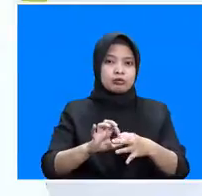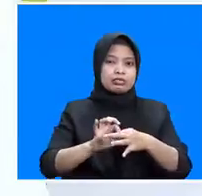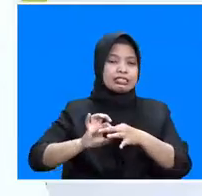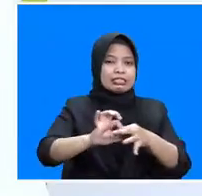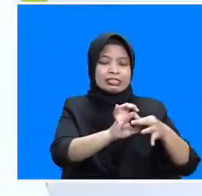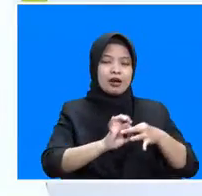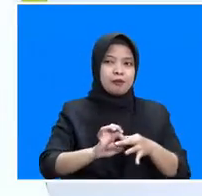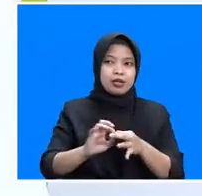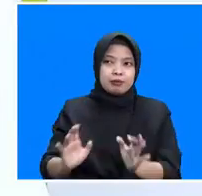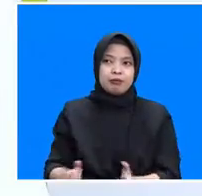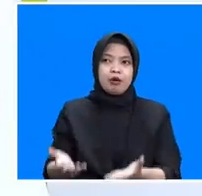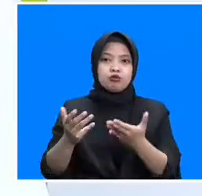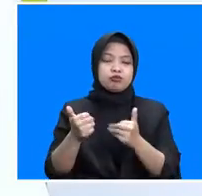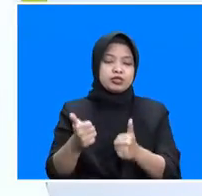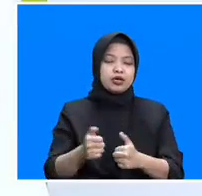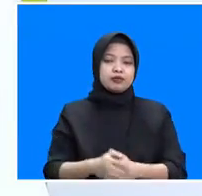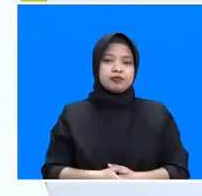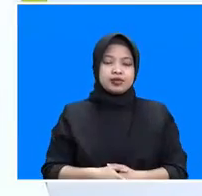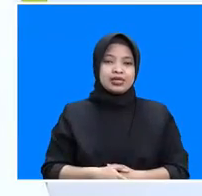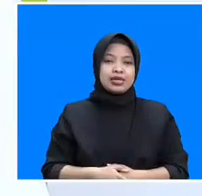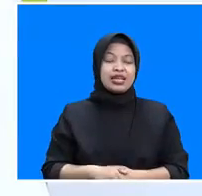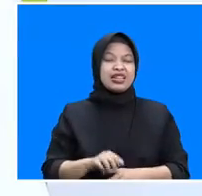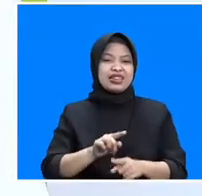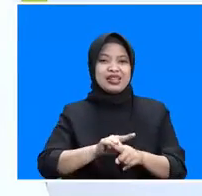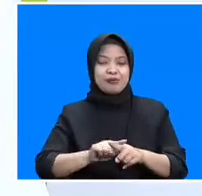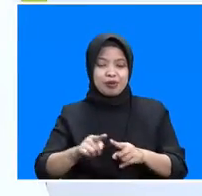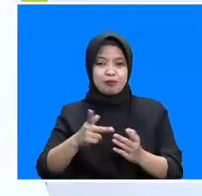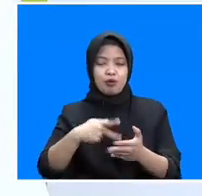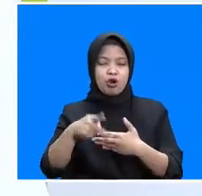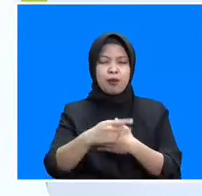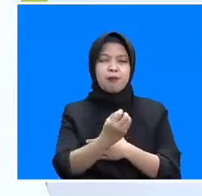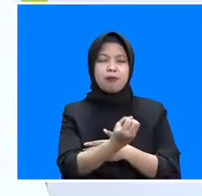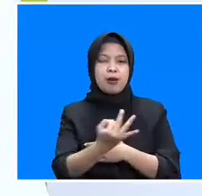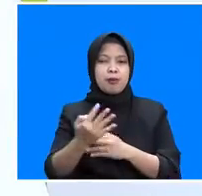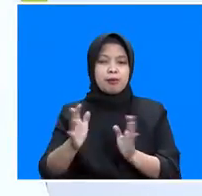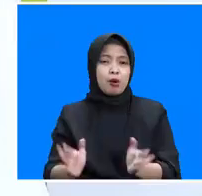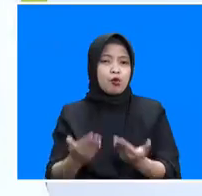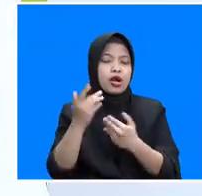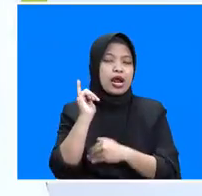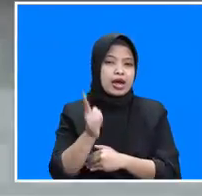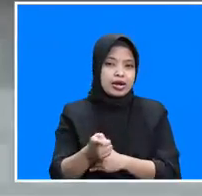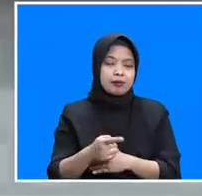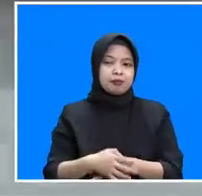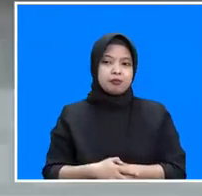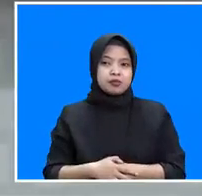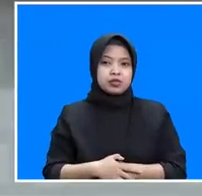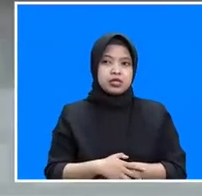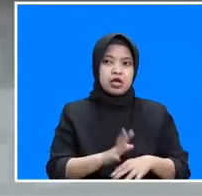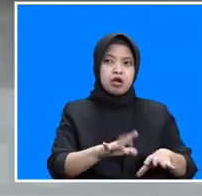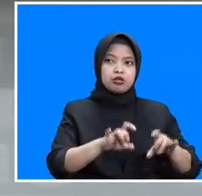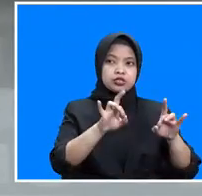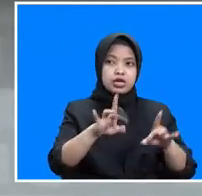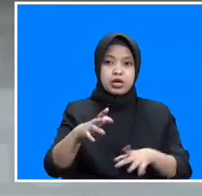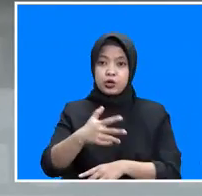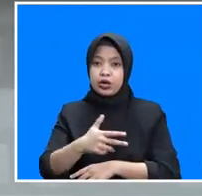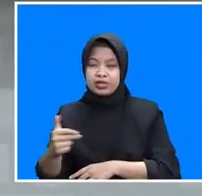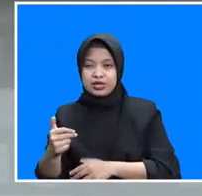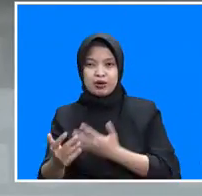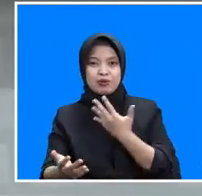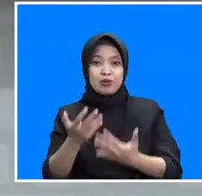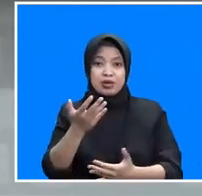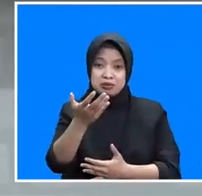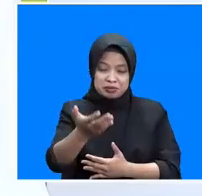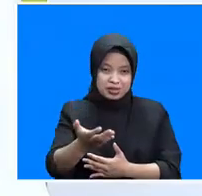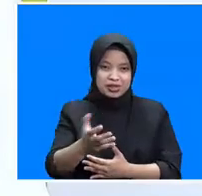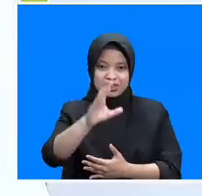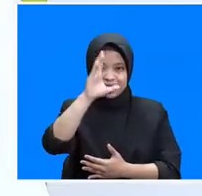But we also have some programs, development programs mm. Australia has with Indonesia, and you might be familiar with the